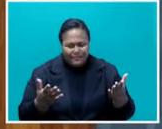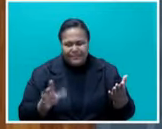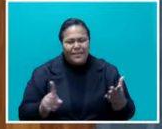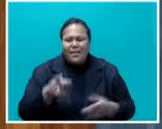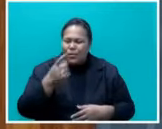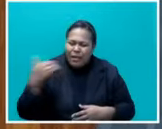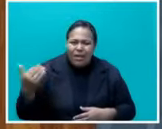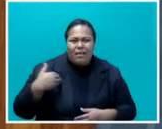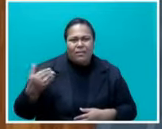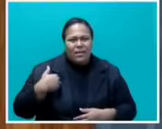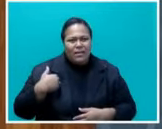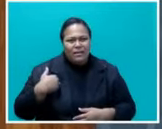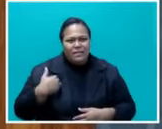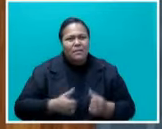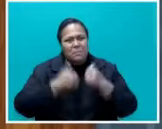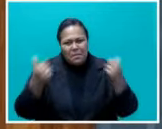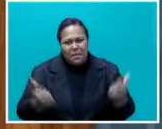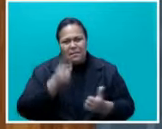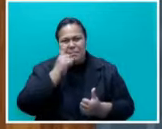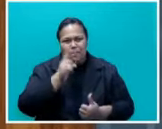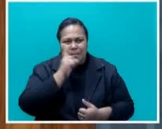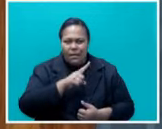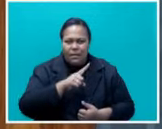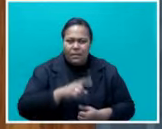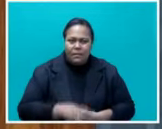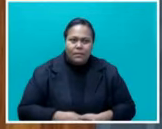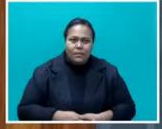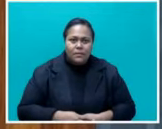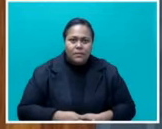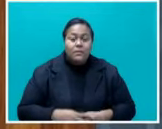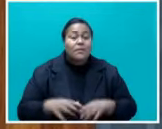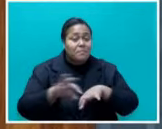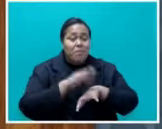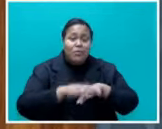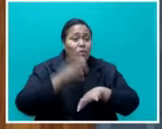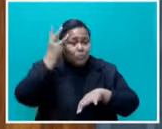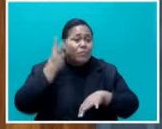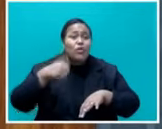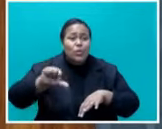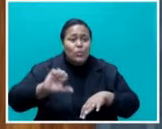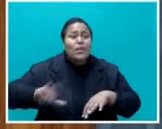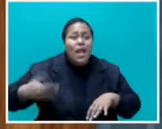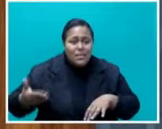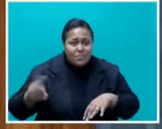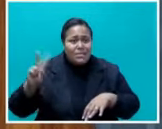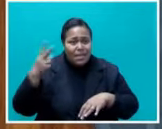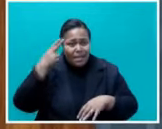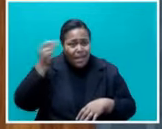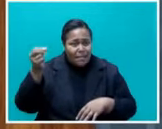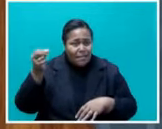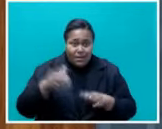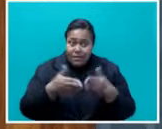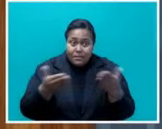affect a very huge number of our population, which are married women who use their husbands' names and have been using